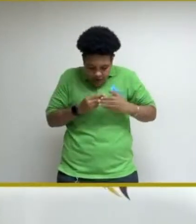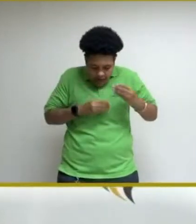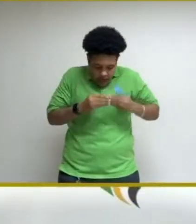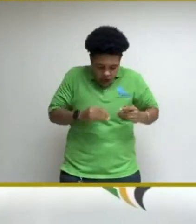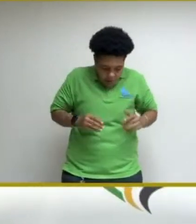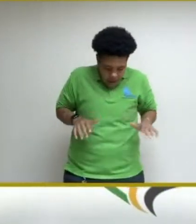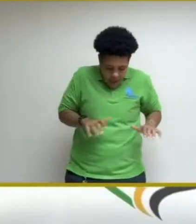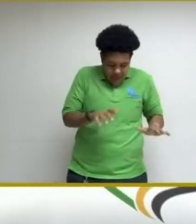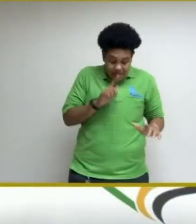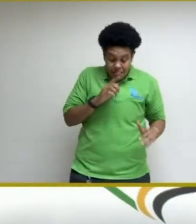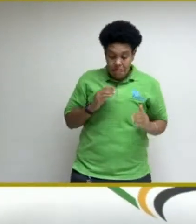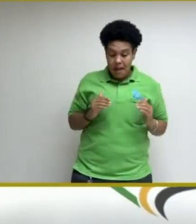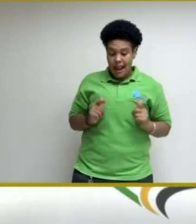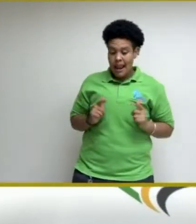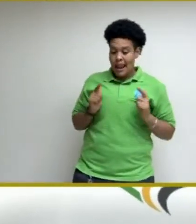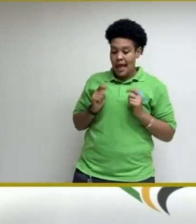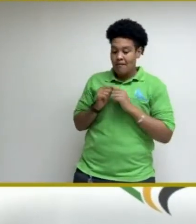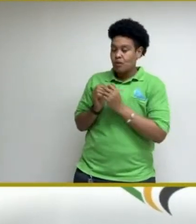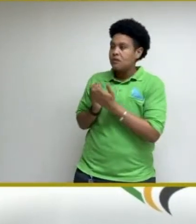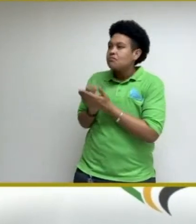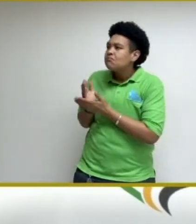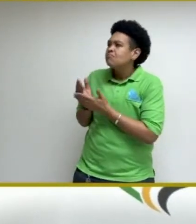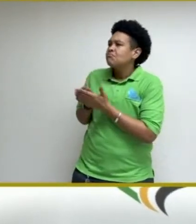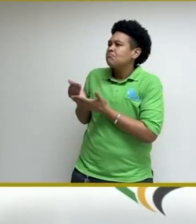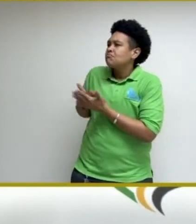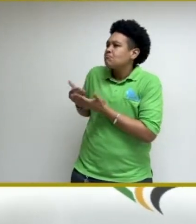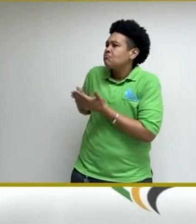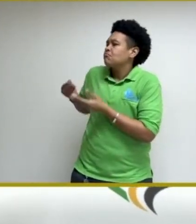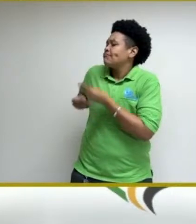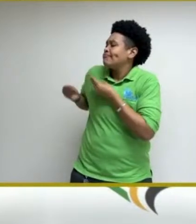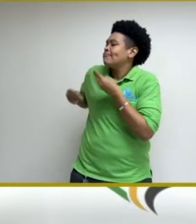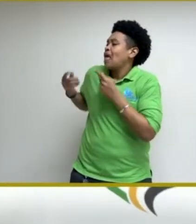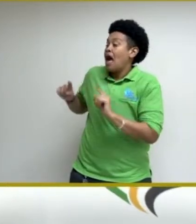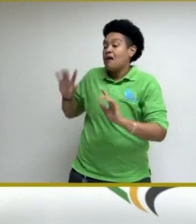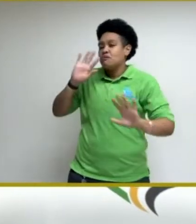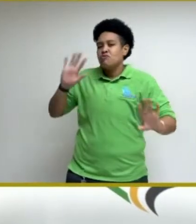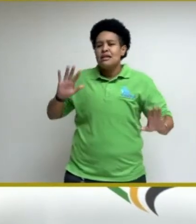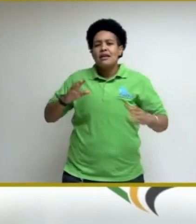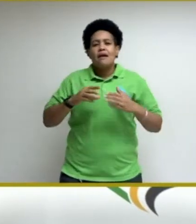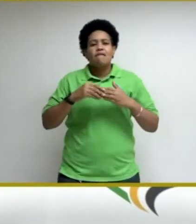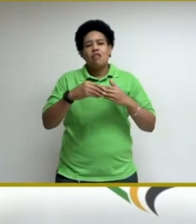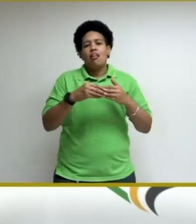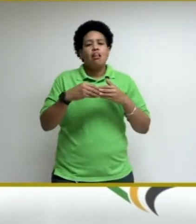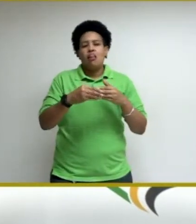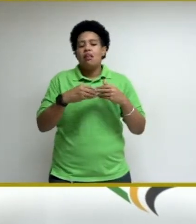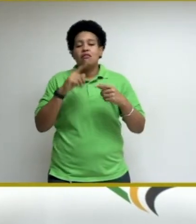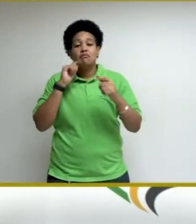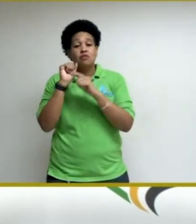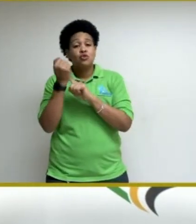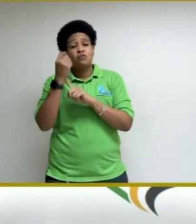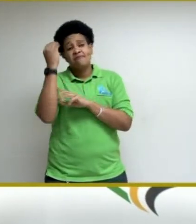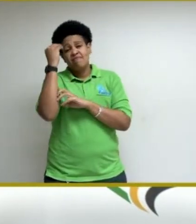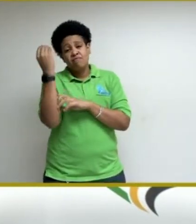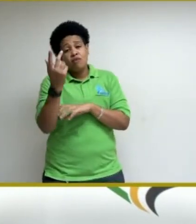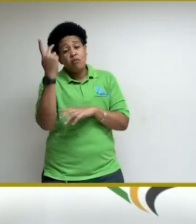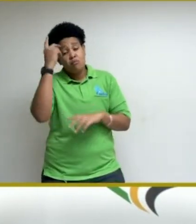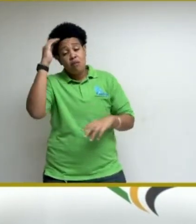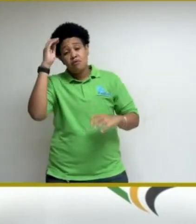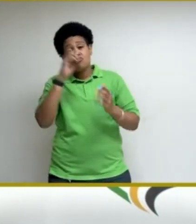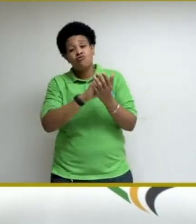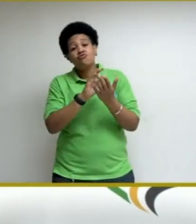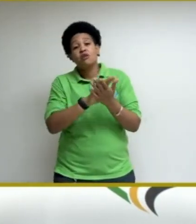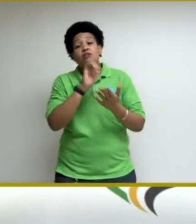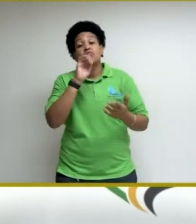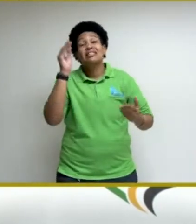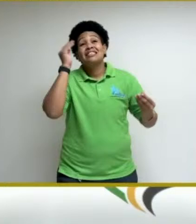livelihood, as we have said. It's a fluid situation. The Prime Minister is on record of saying